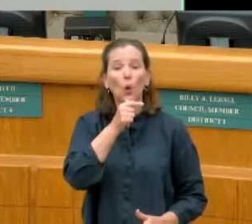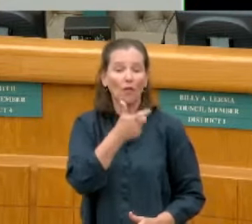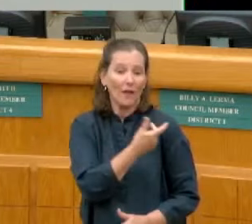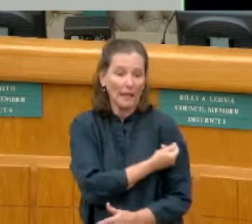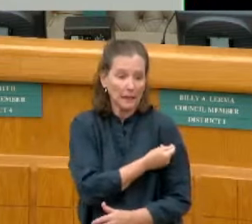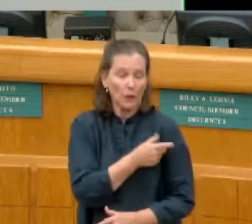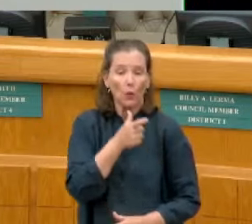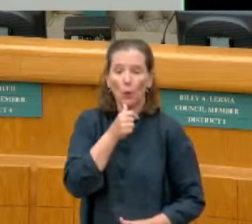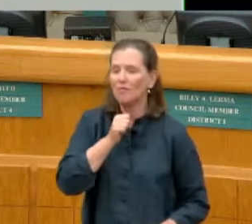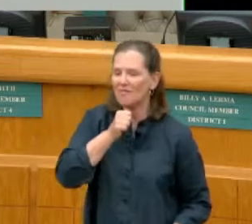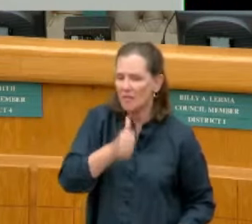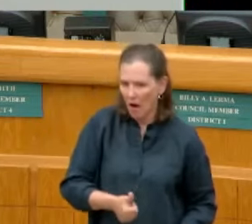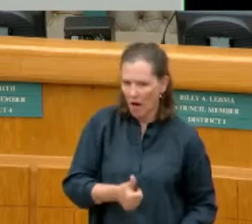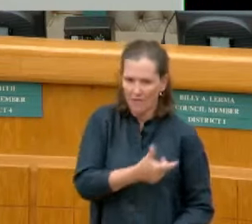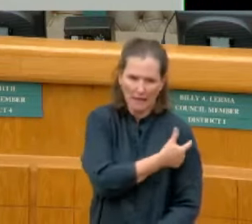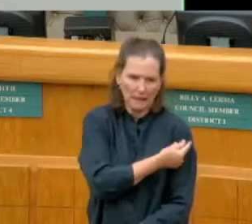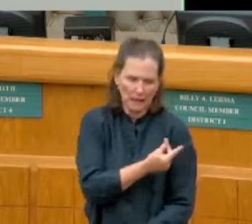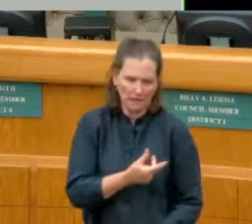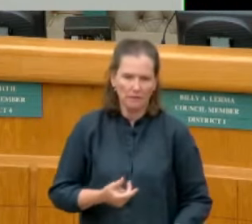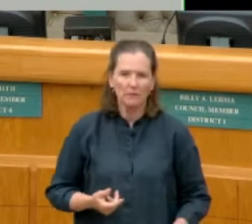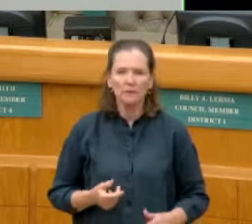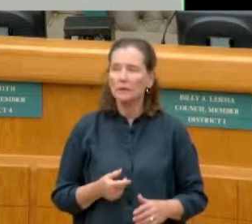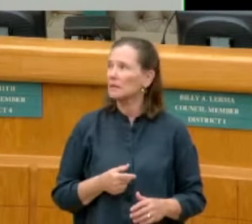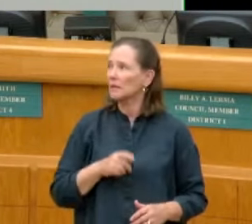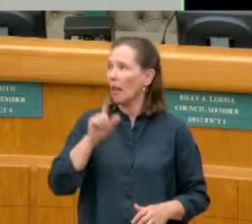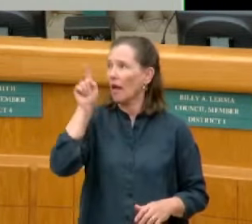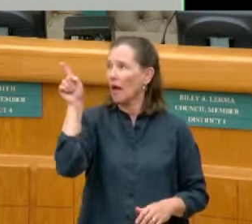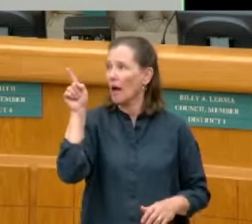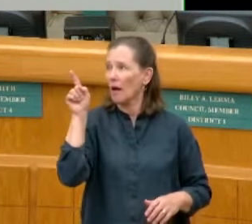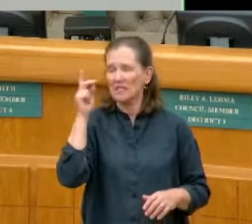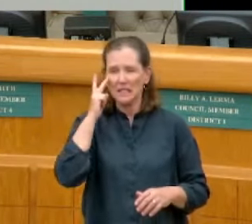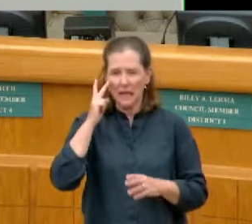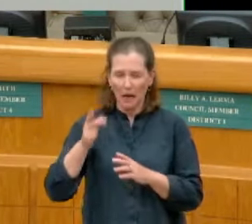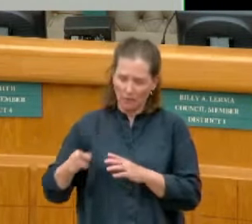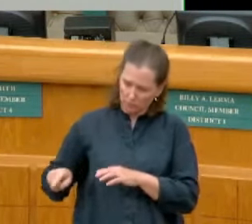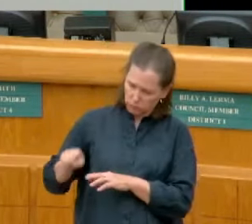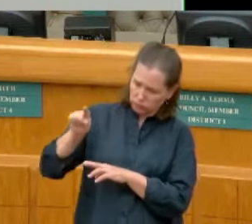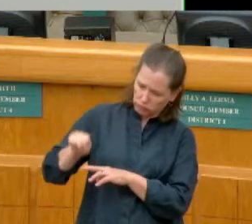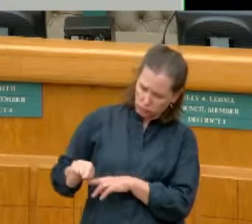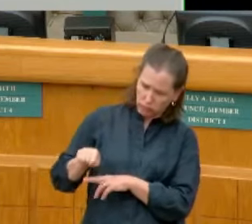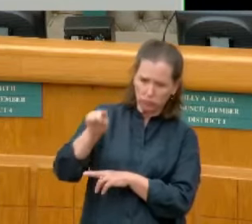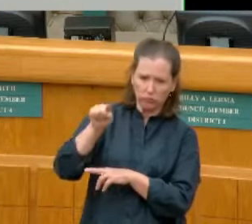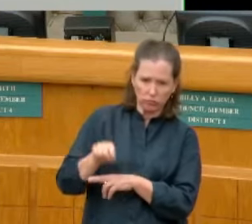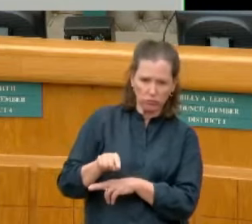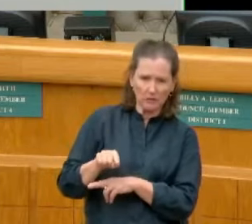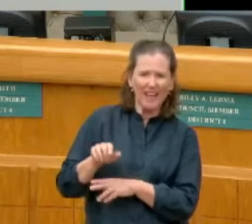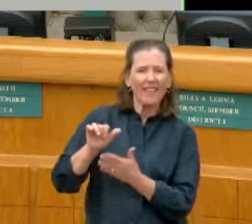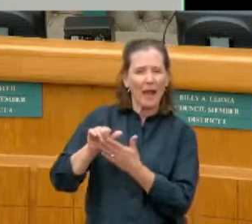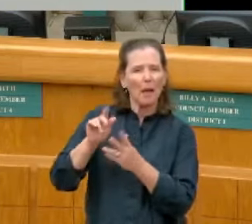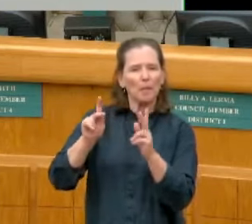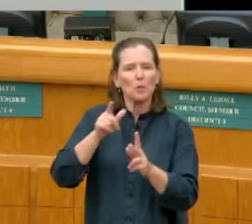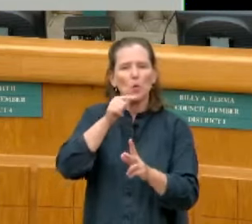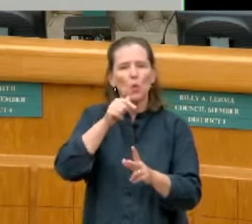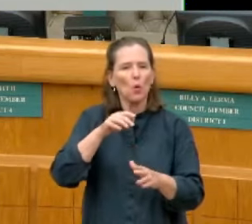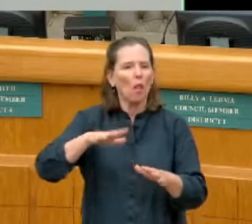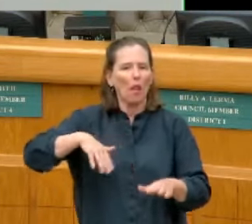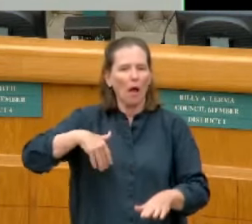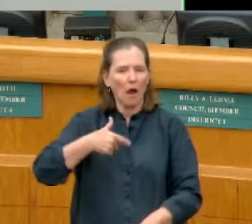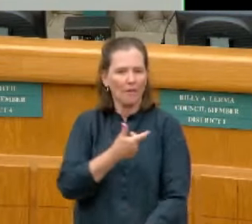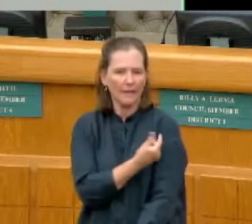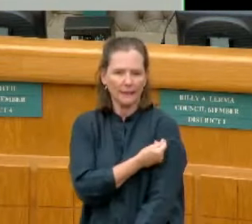vaccinated. First off, on the left-hand side, you see the large peaks and dots. Those are the people that have not been vaccinated. The majority